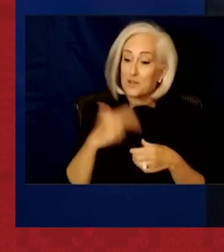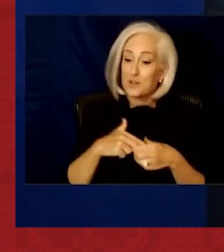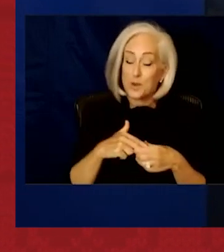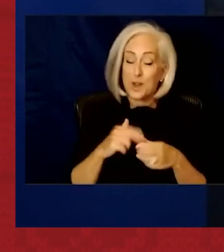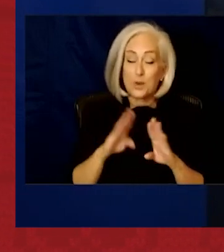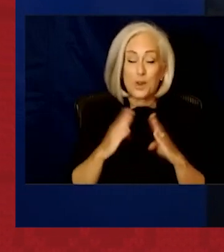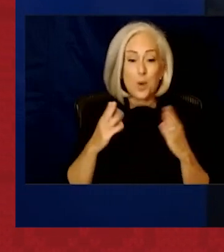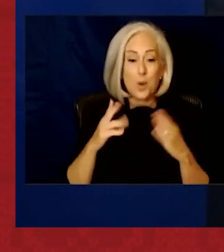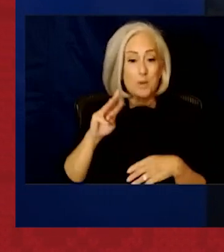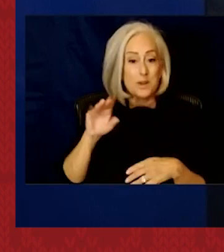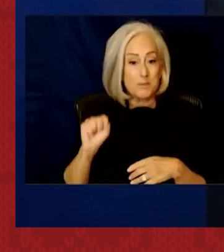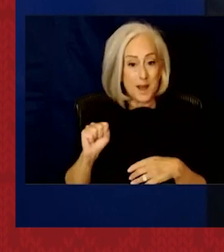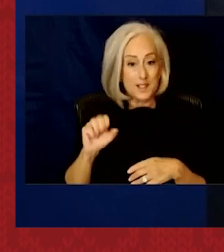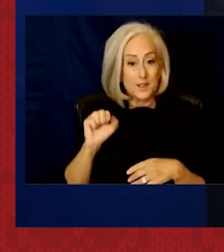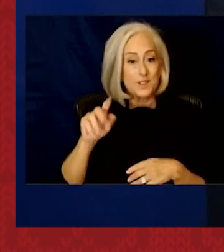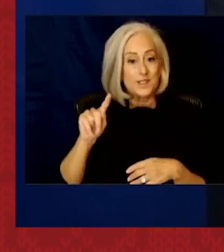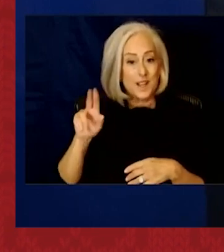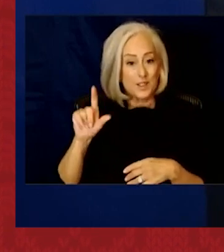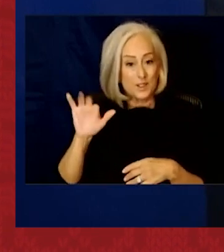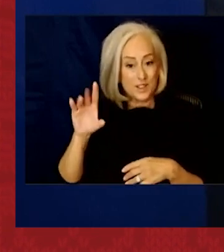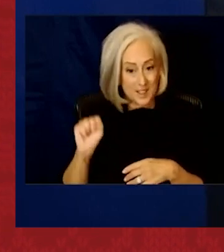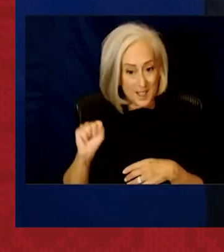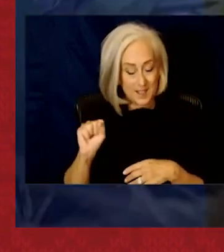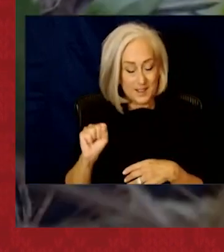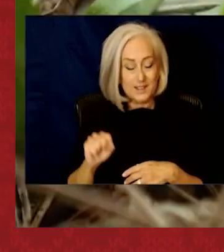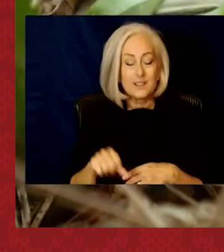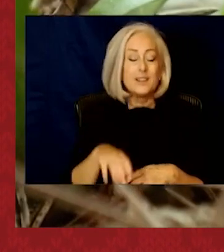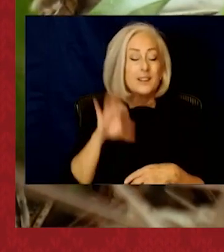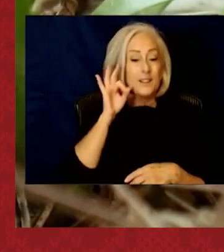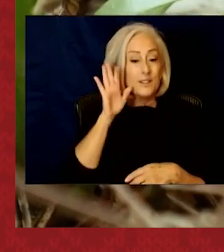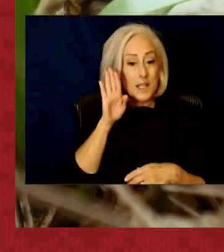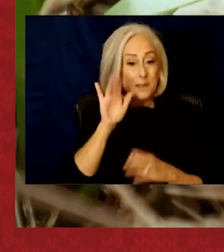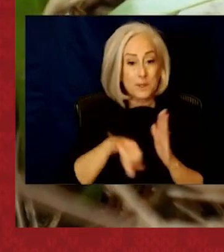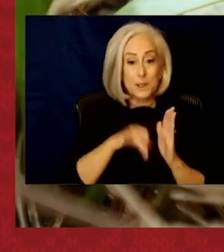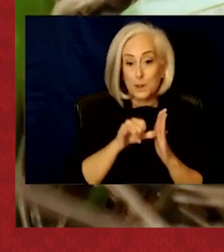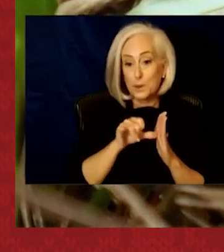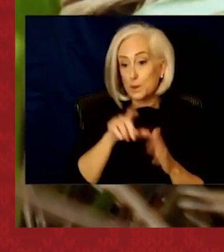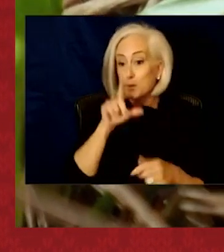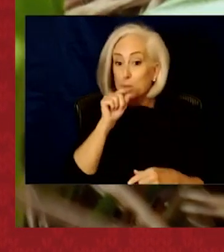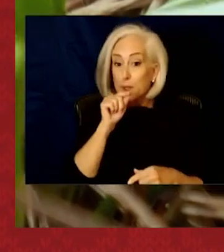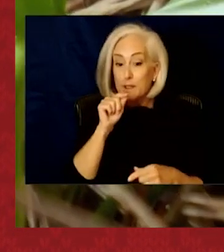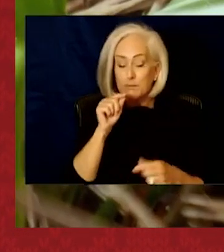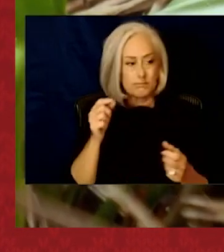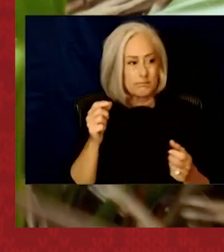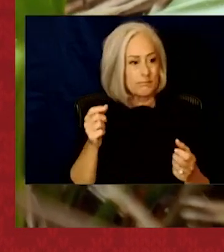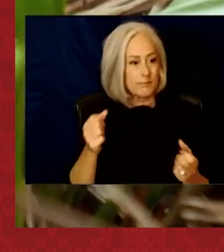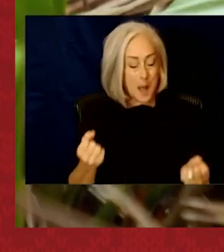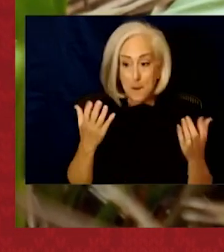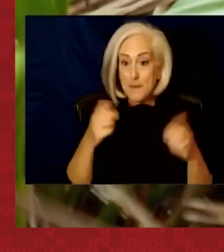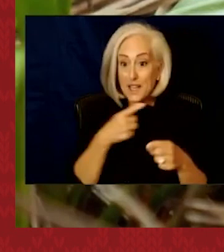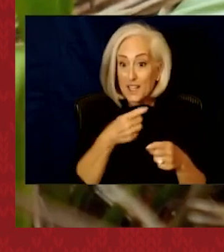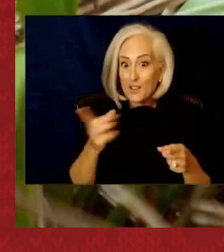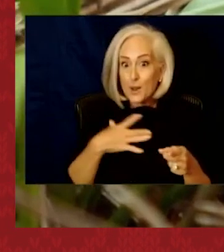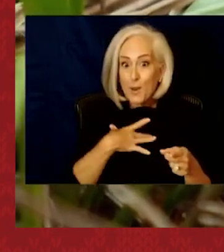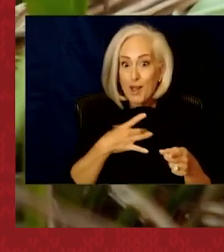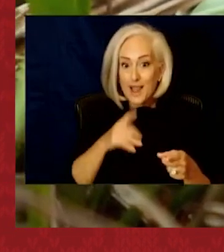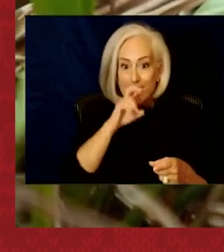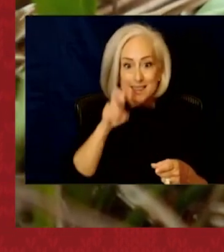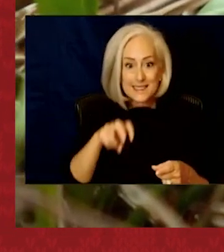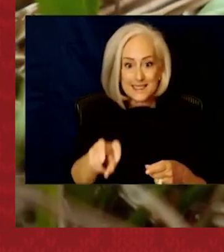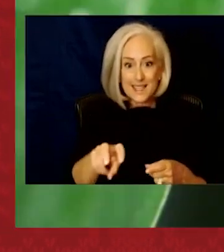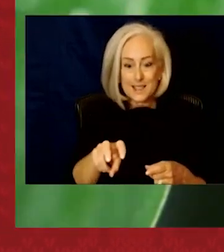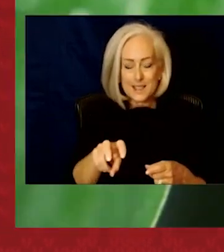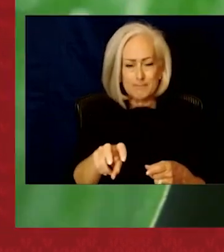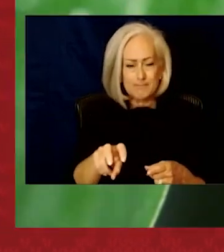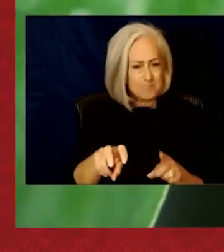We are on Facebook, YouTube, and Twitter. How many of you like snakes? I don't see too many hands going